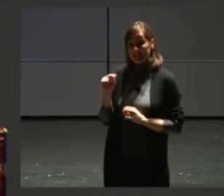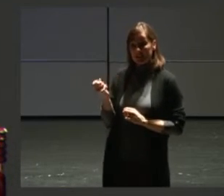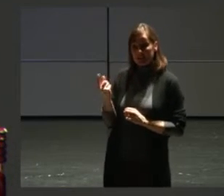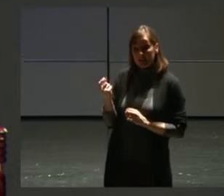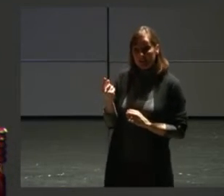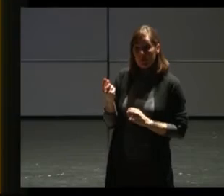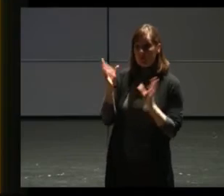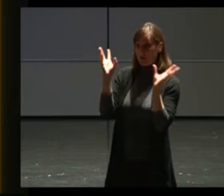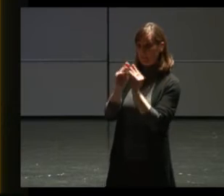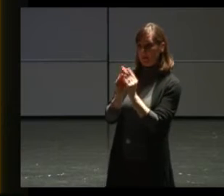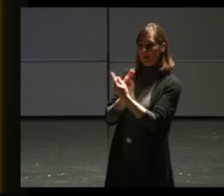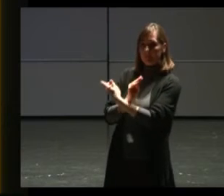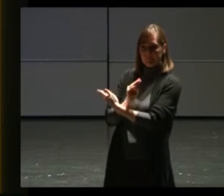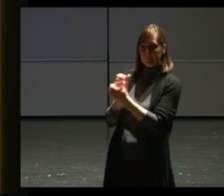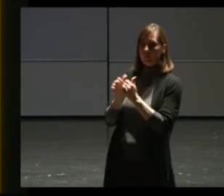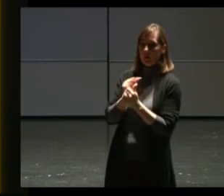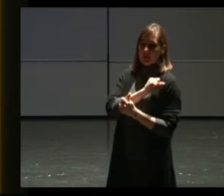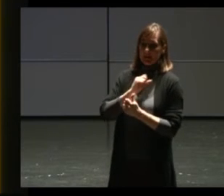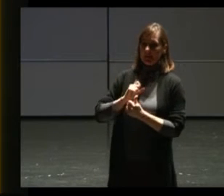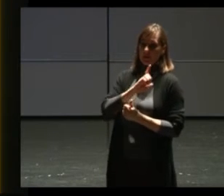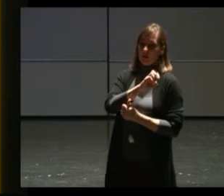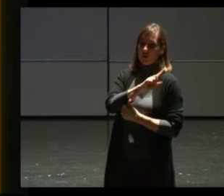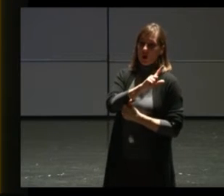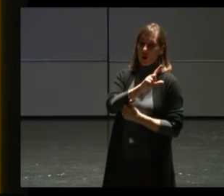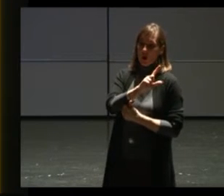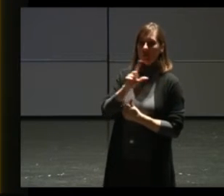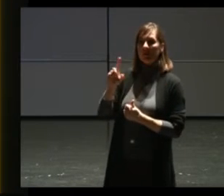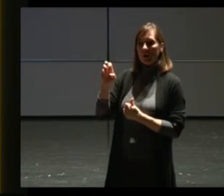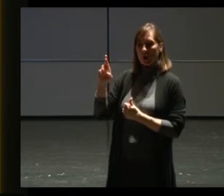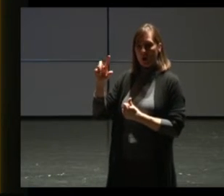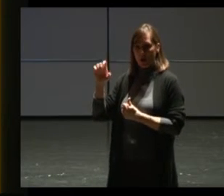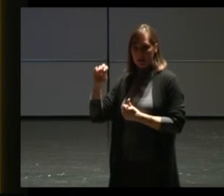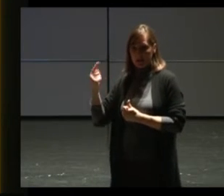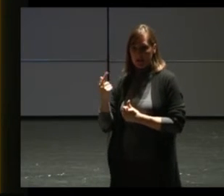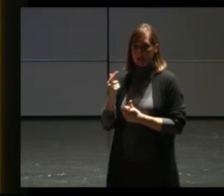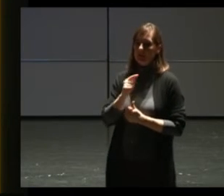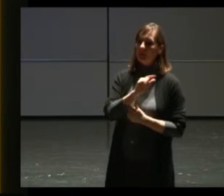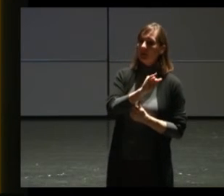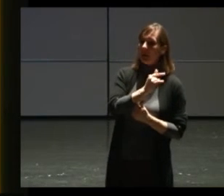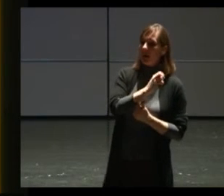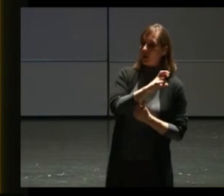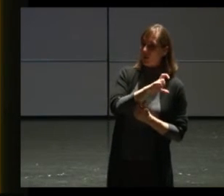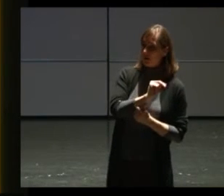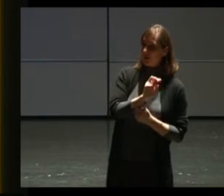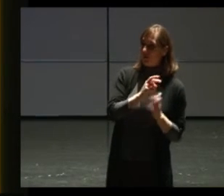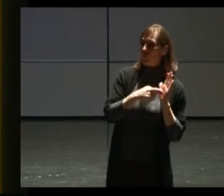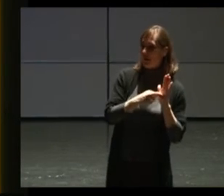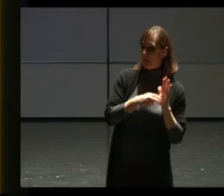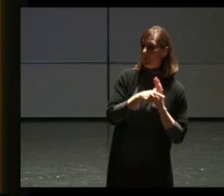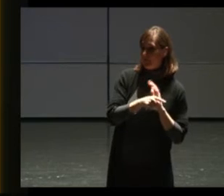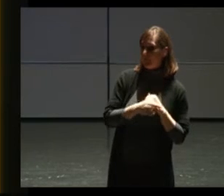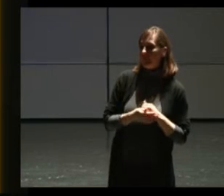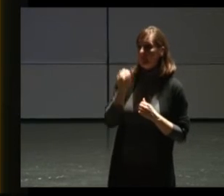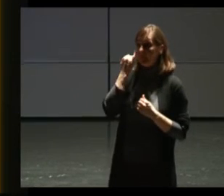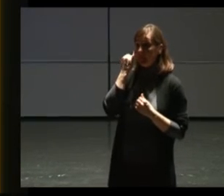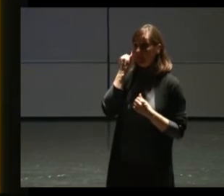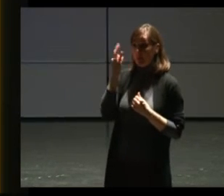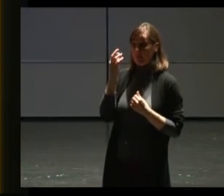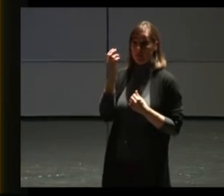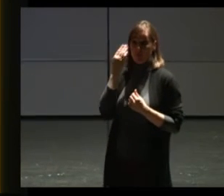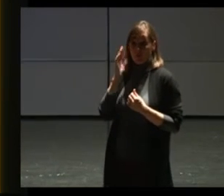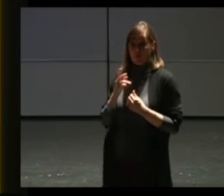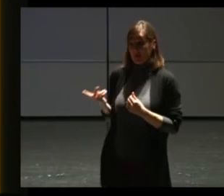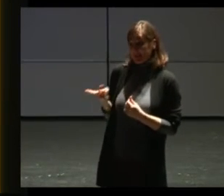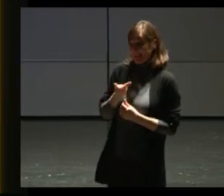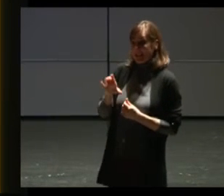you can see with Senator Darling on the left and Representative Nygren on the right. If you don't know, those are the co-chairs